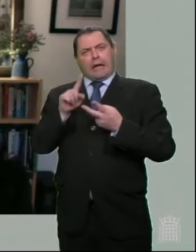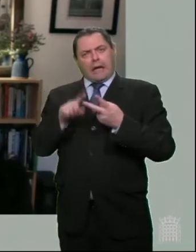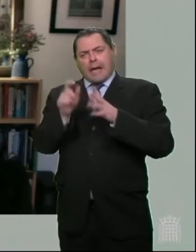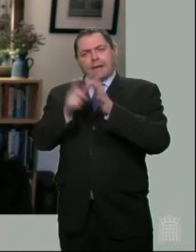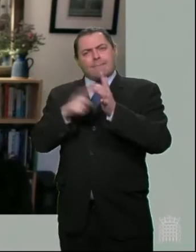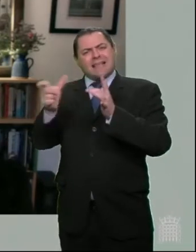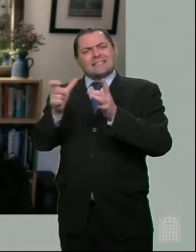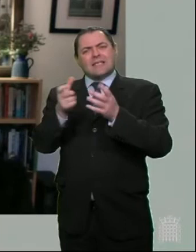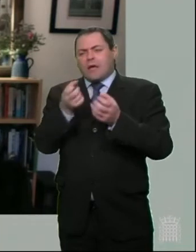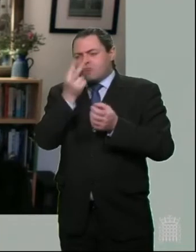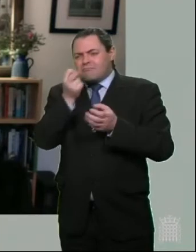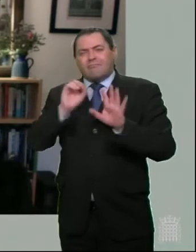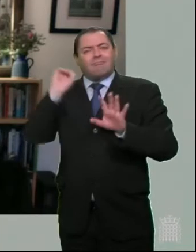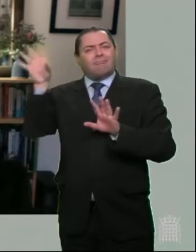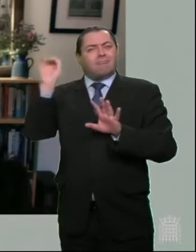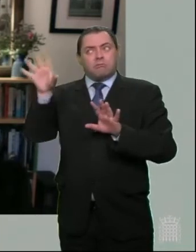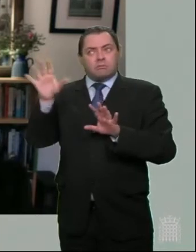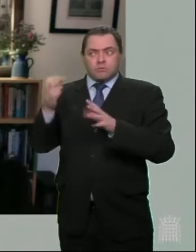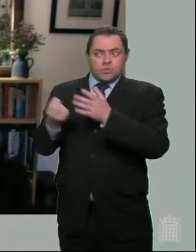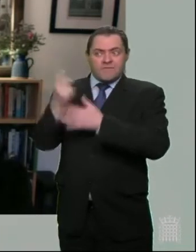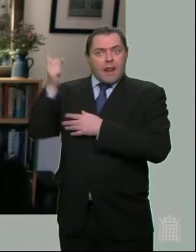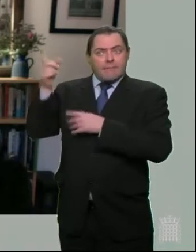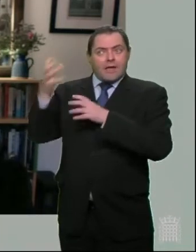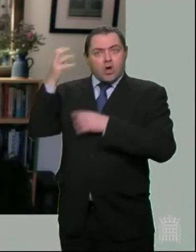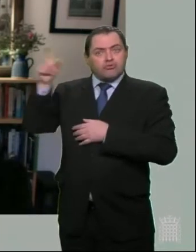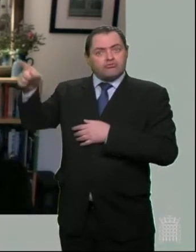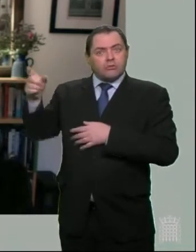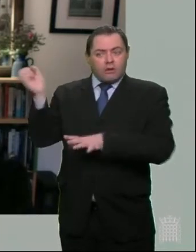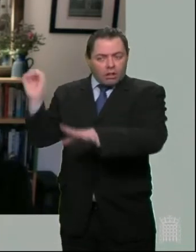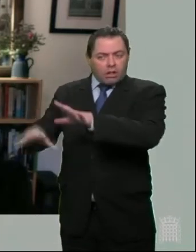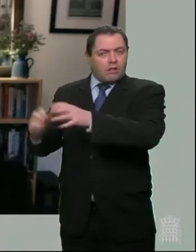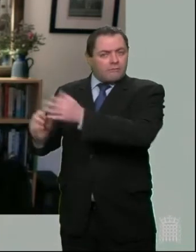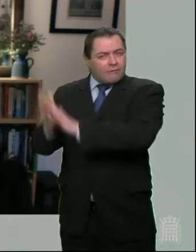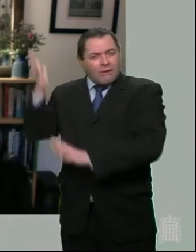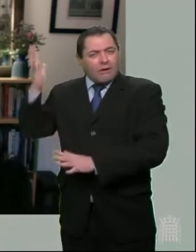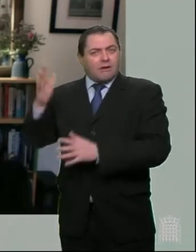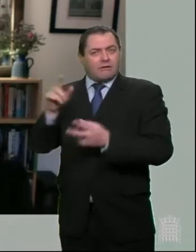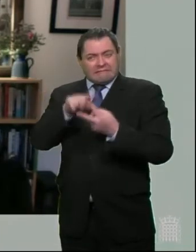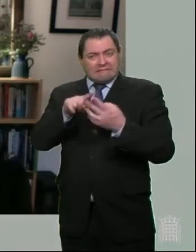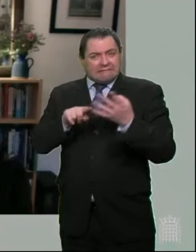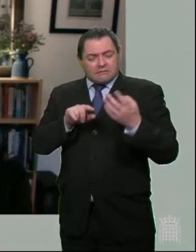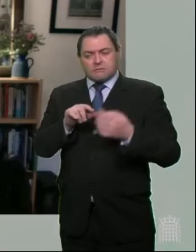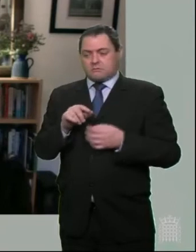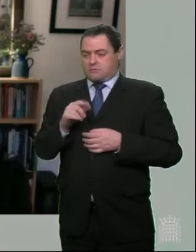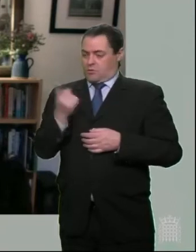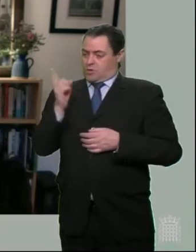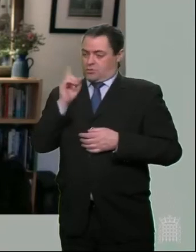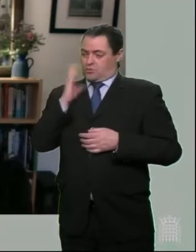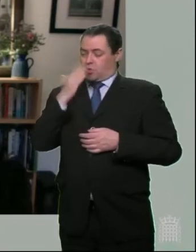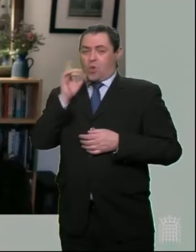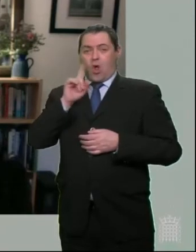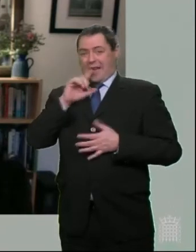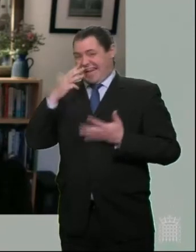countries where they're regularly dumped or burnt. 9-year-old schoolgirl Lizzie knows this is wrong, and she has a simple message for the